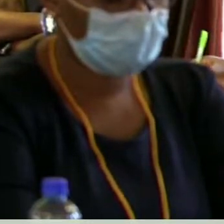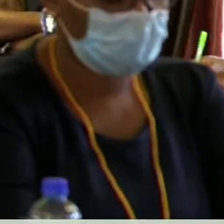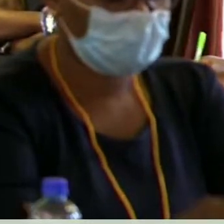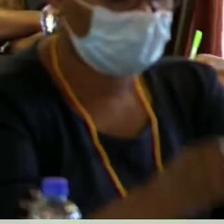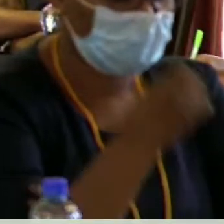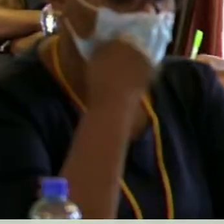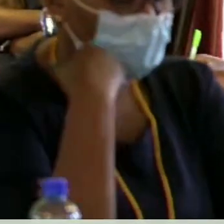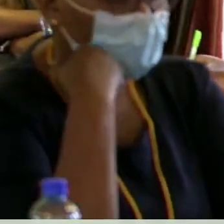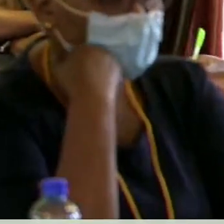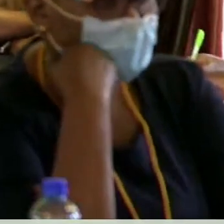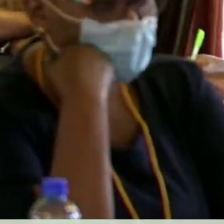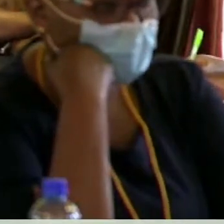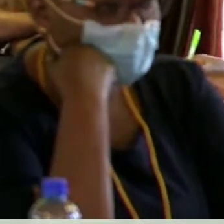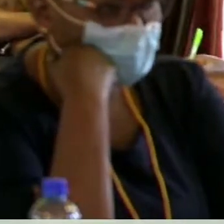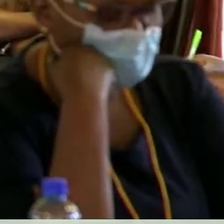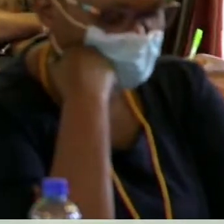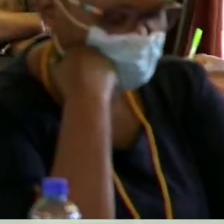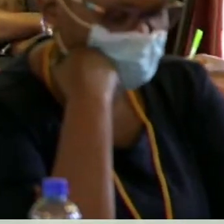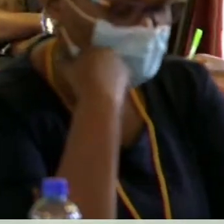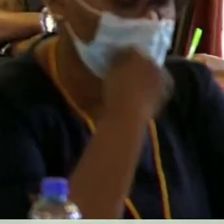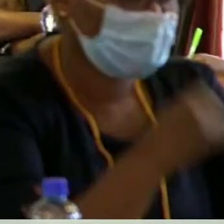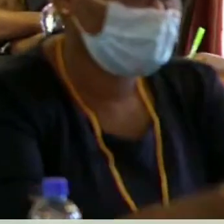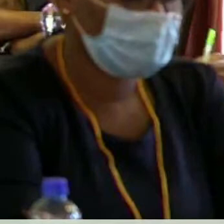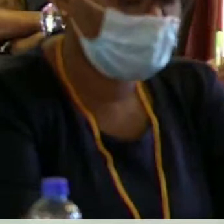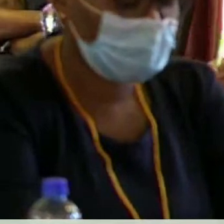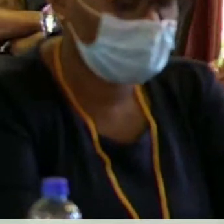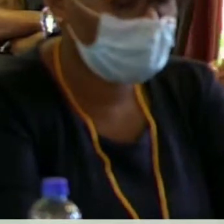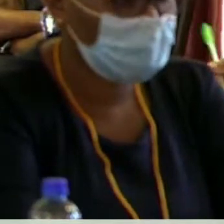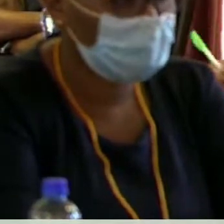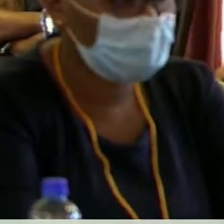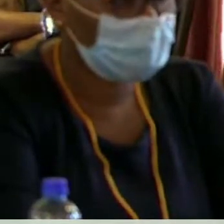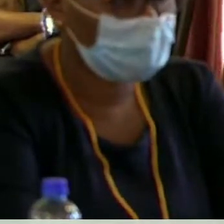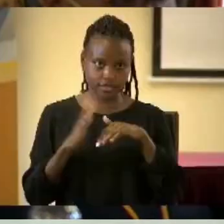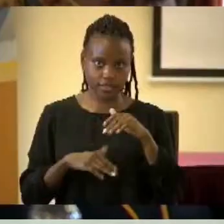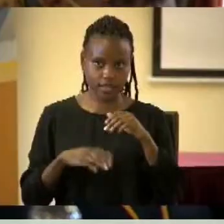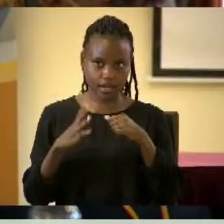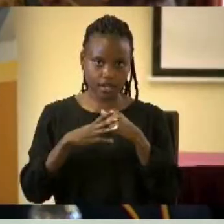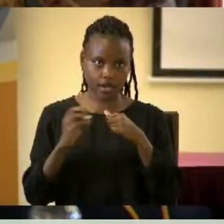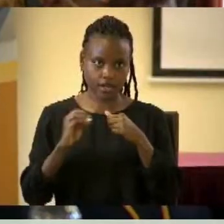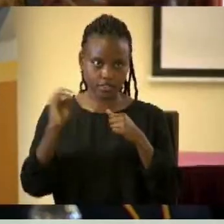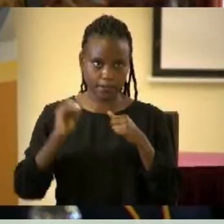the courts are only accessible to less than 90%